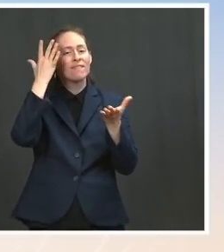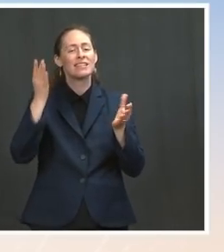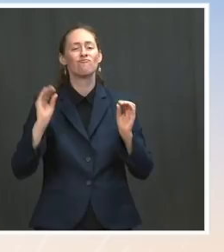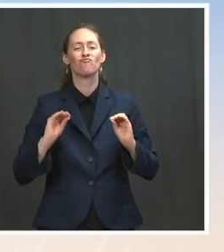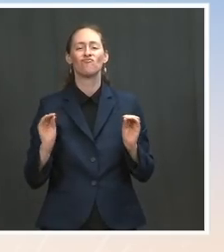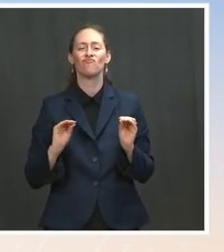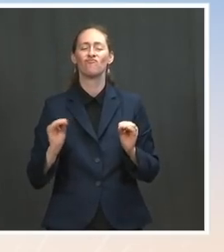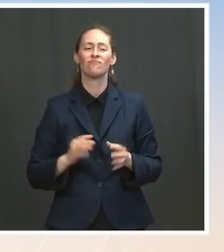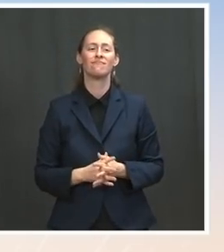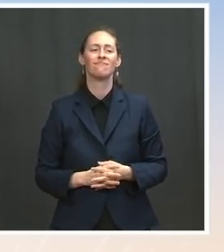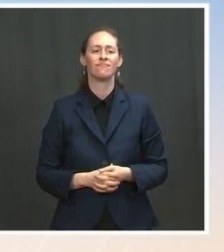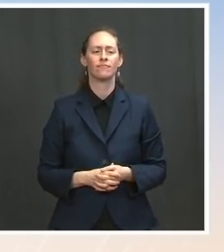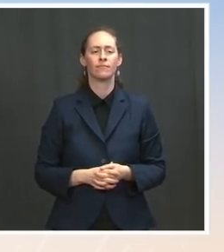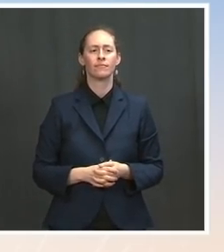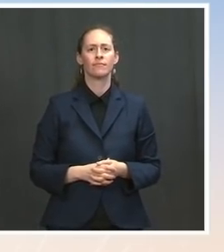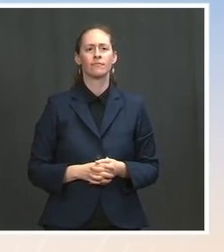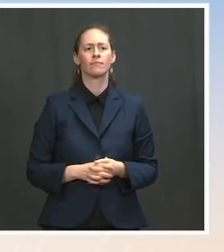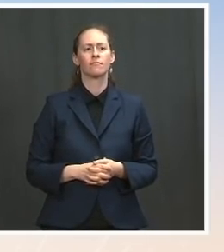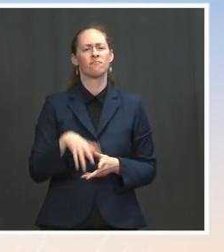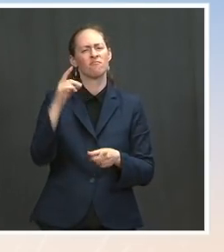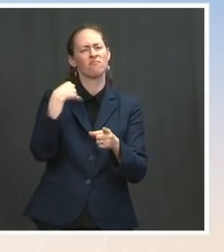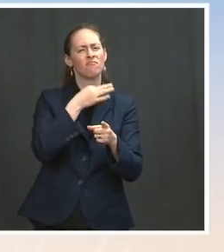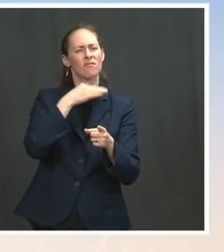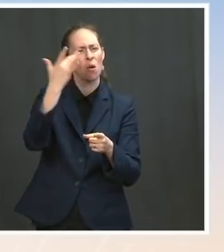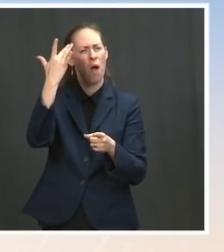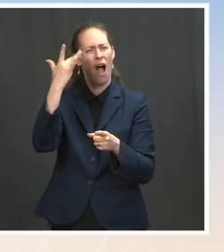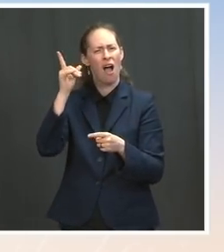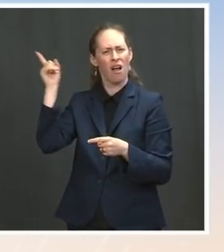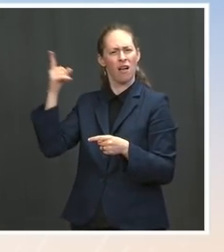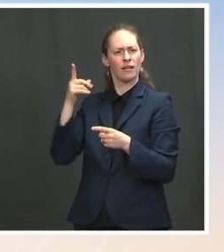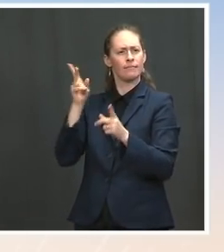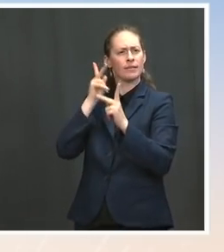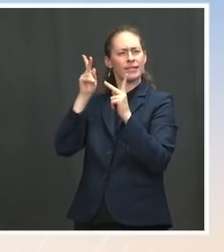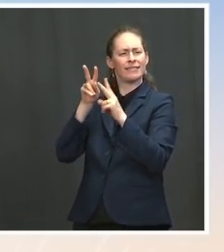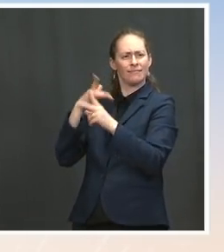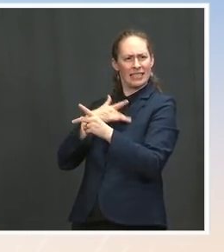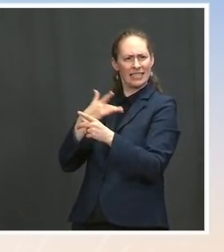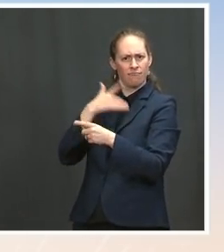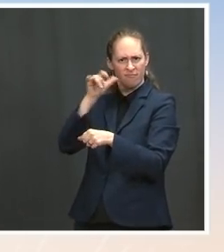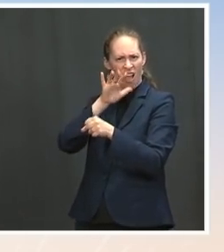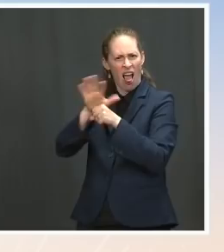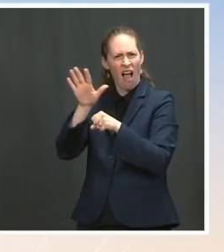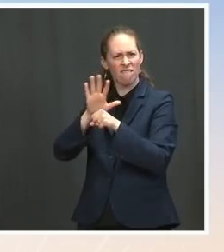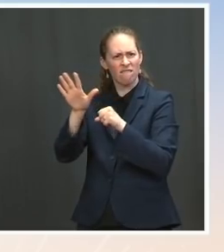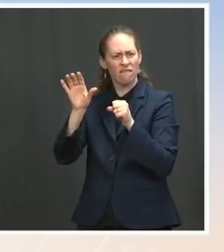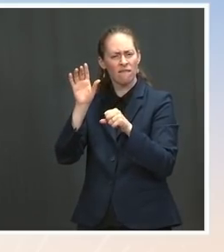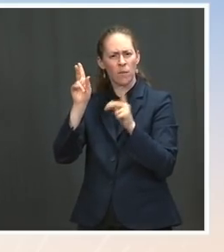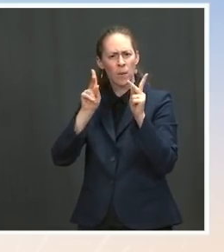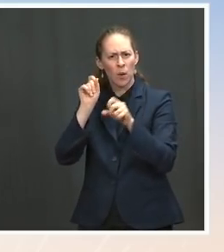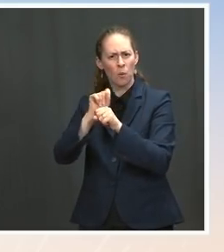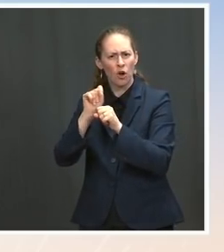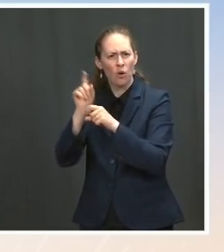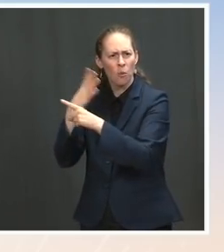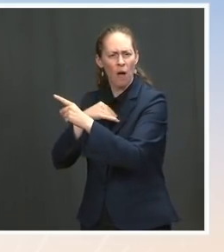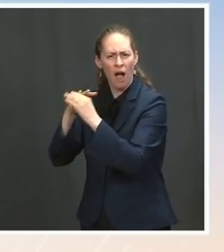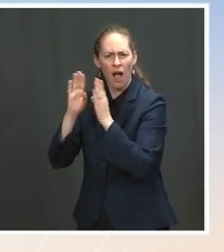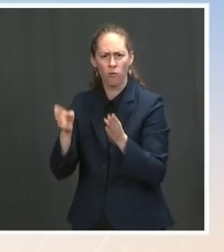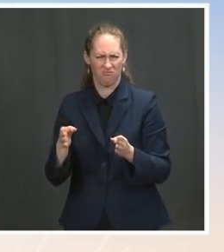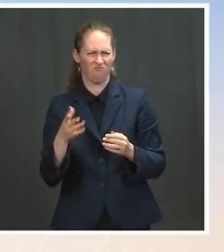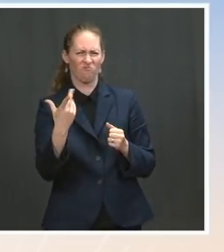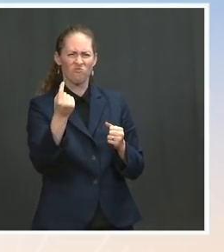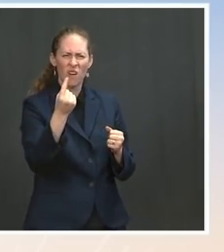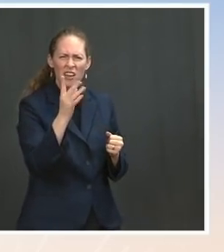think there's a shortage of workers right now? Well, we've talked about this a bit in the past, but happy to go through it.